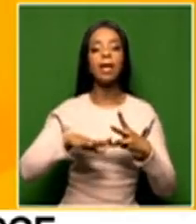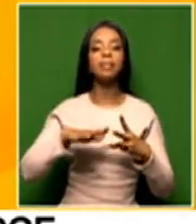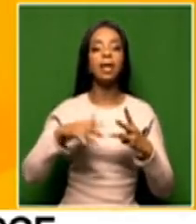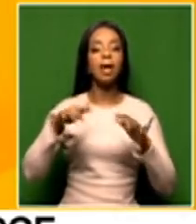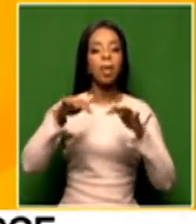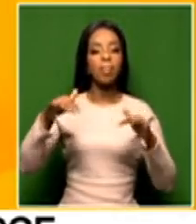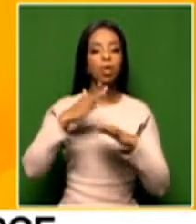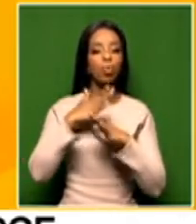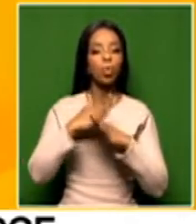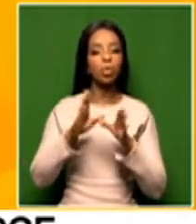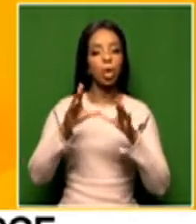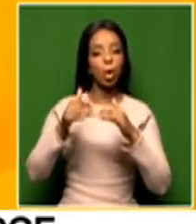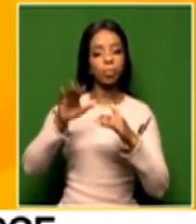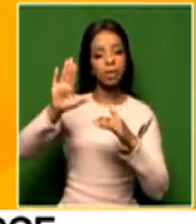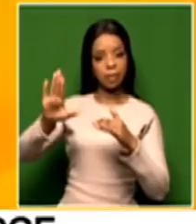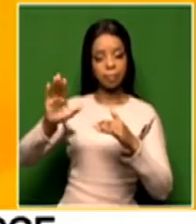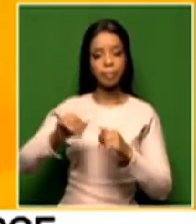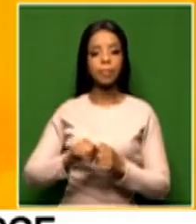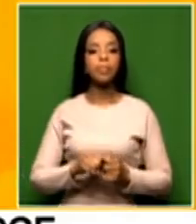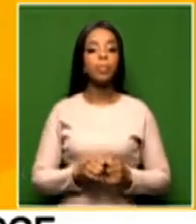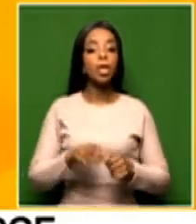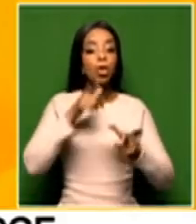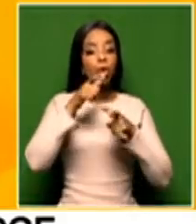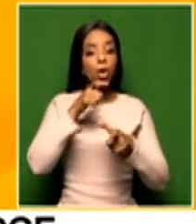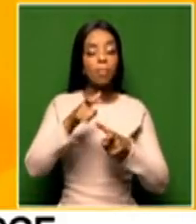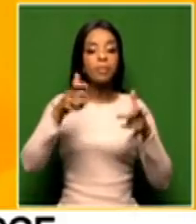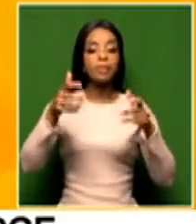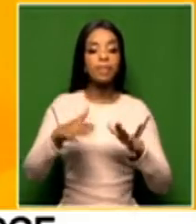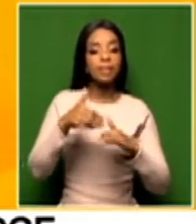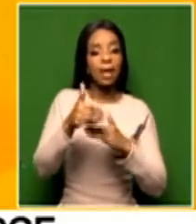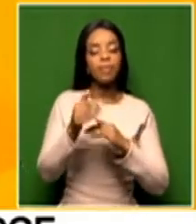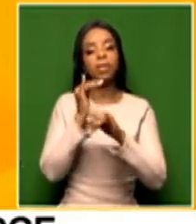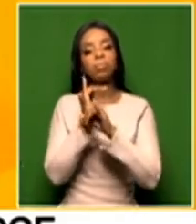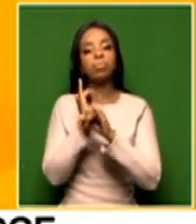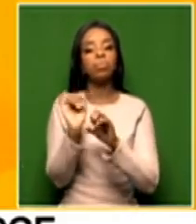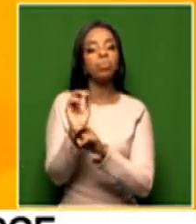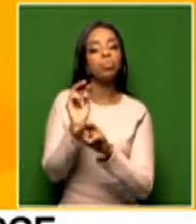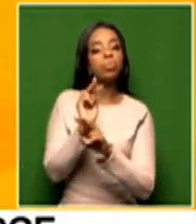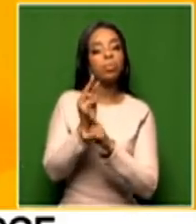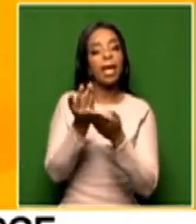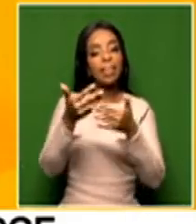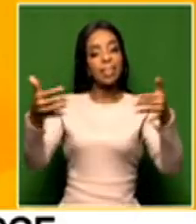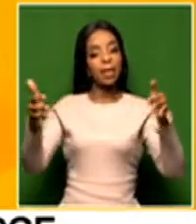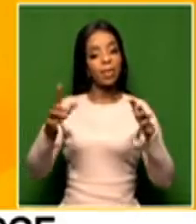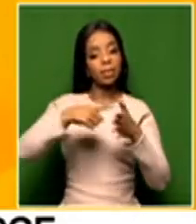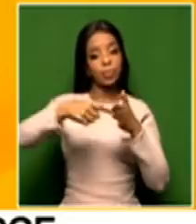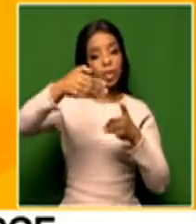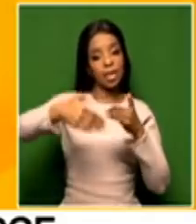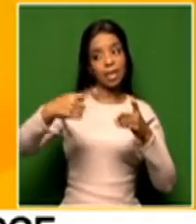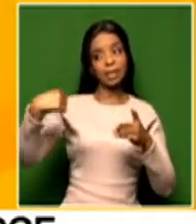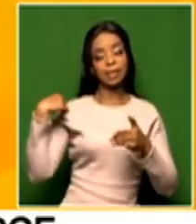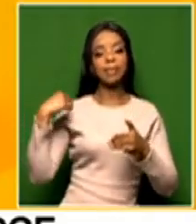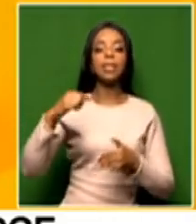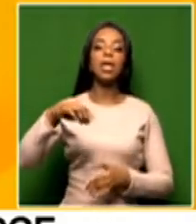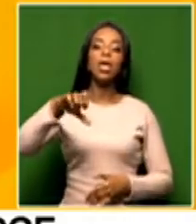on Public Works. They made the comments after inspecting the fence at the weekend. They went there, they had a look at it. Both SCOPA and the